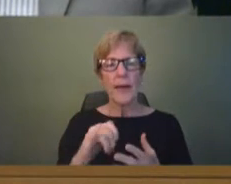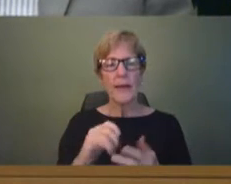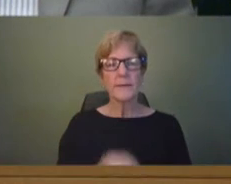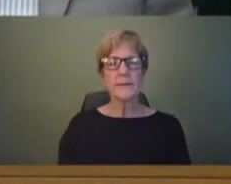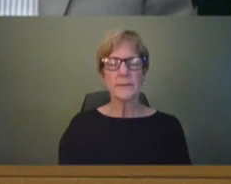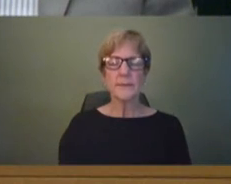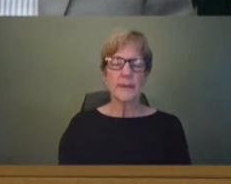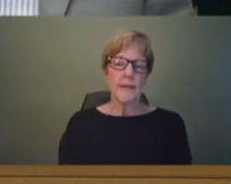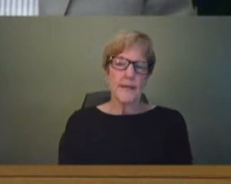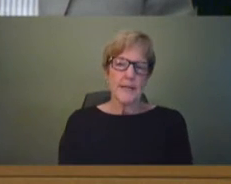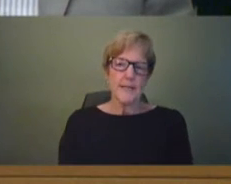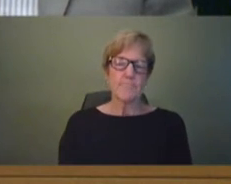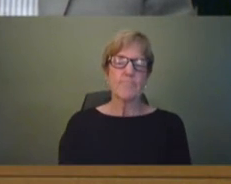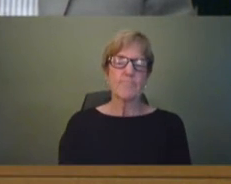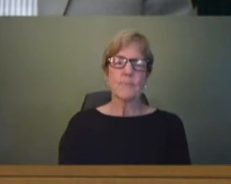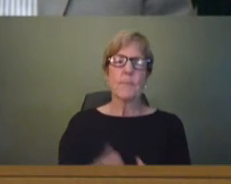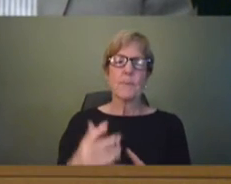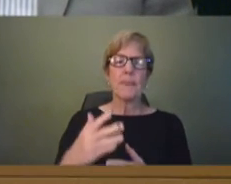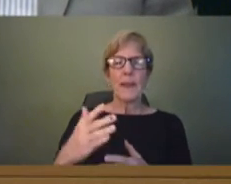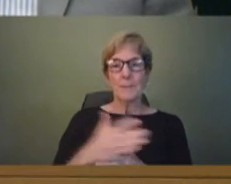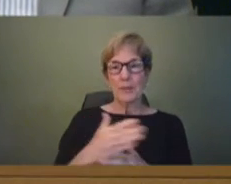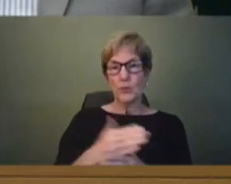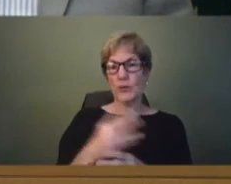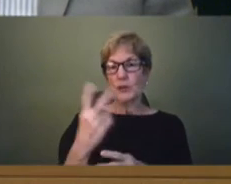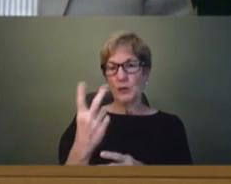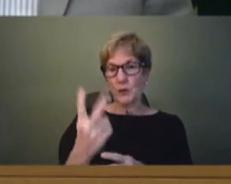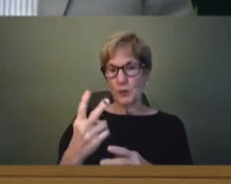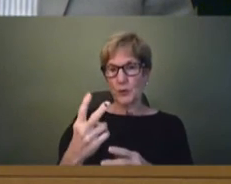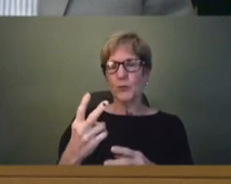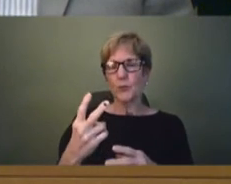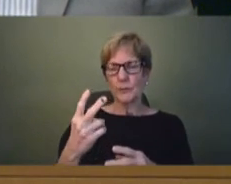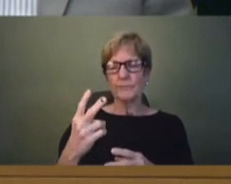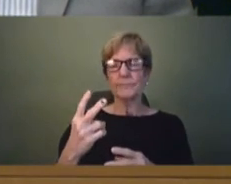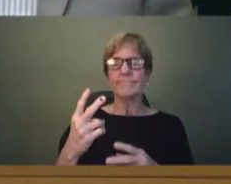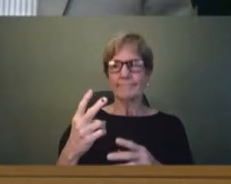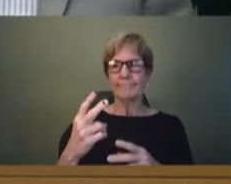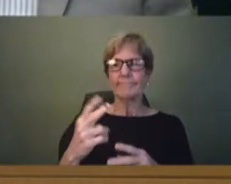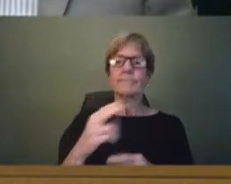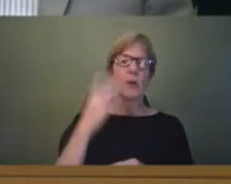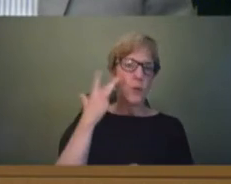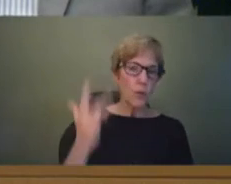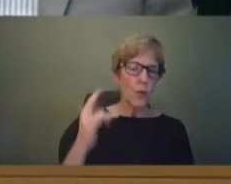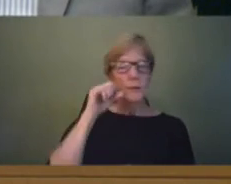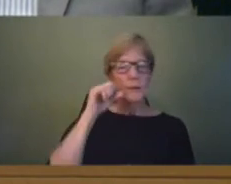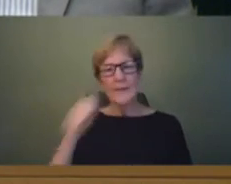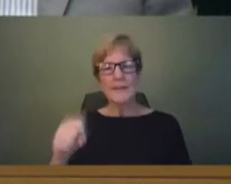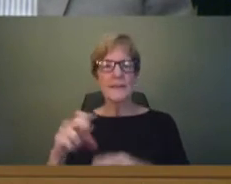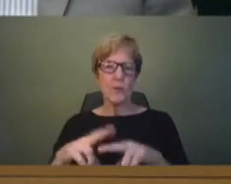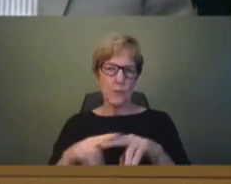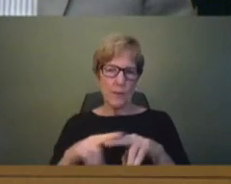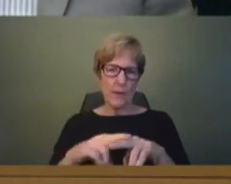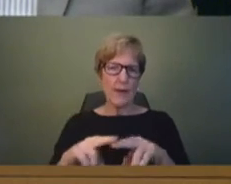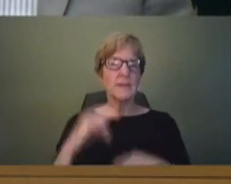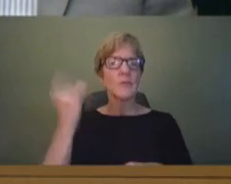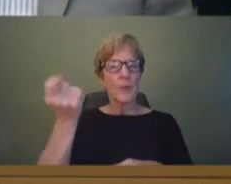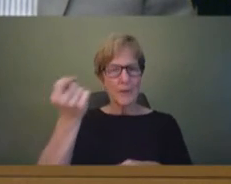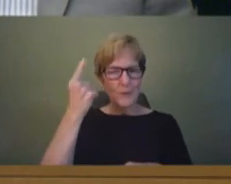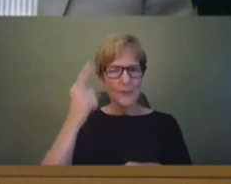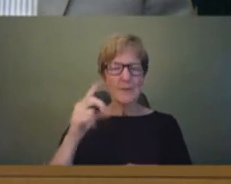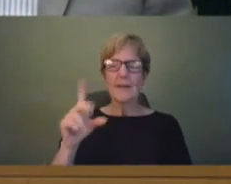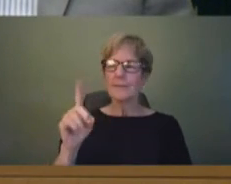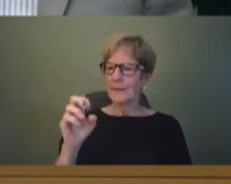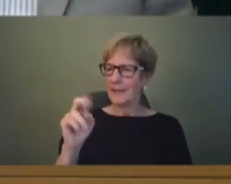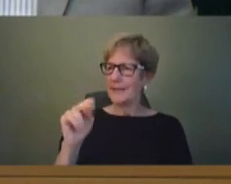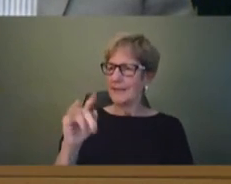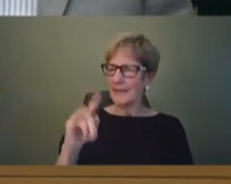actually between two you know lines of future mass transit between the Gold Line and the silver line so we understand that density makes sense um